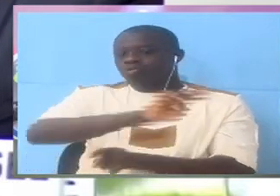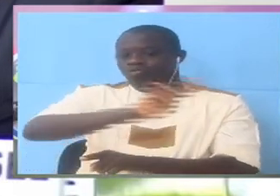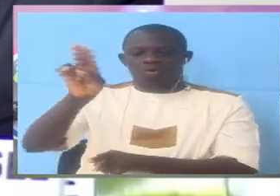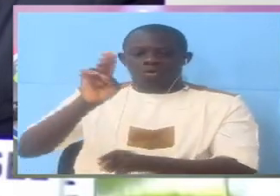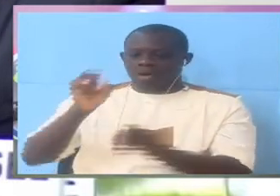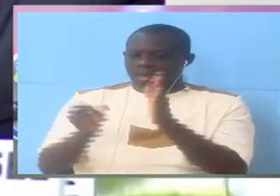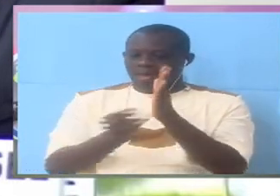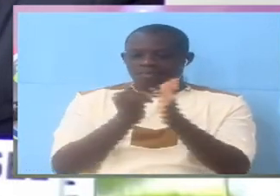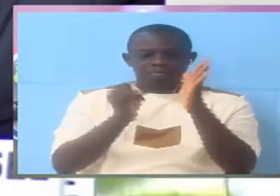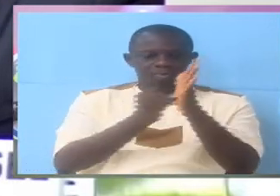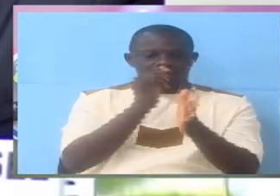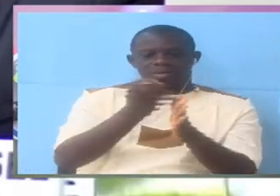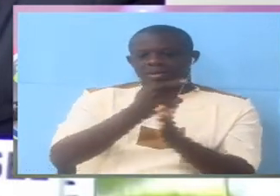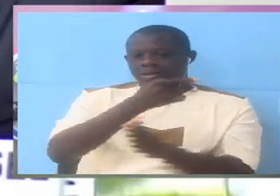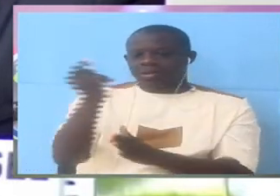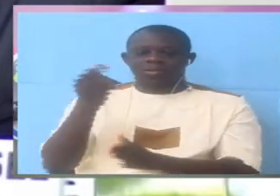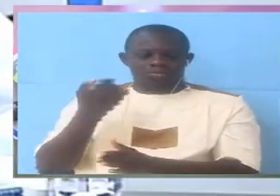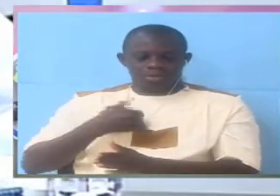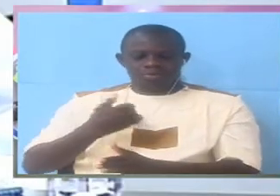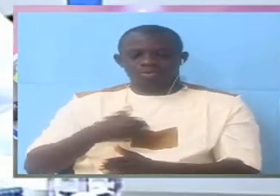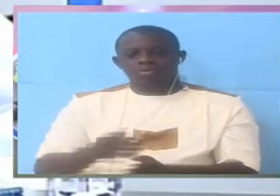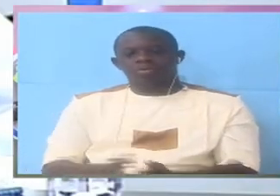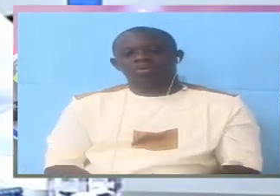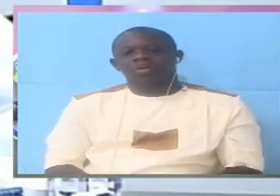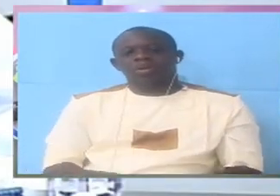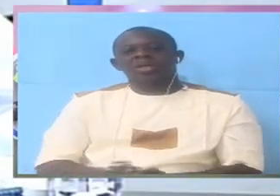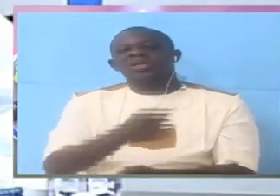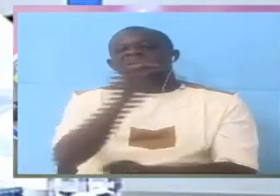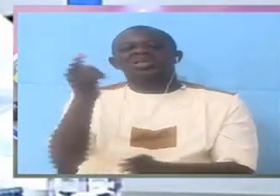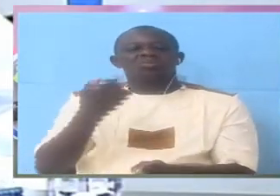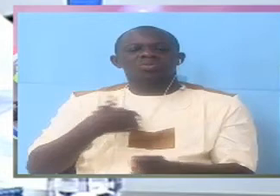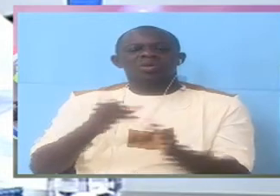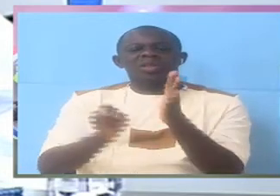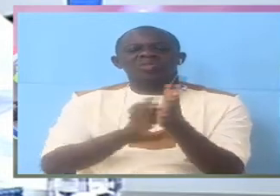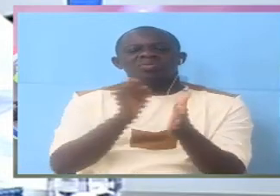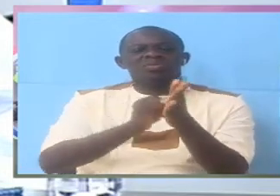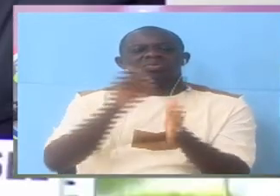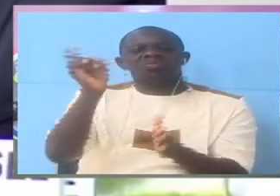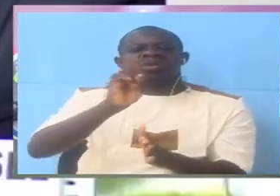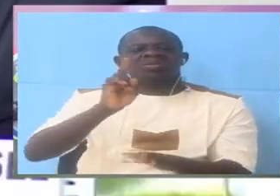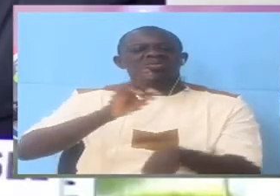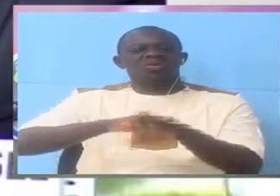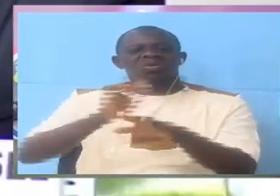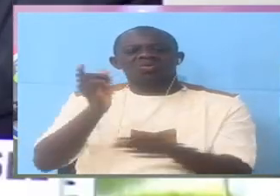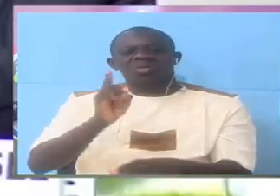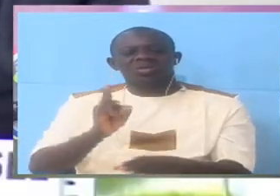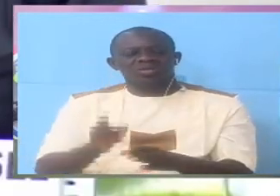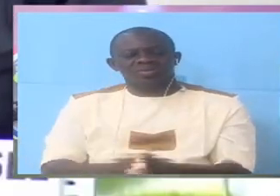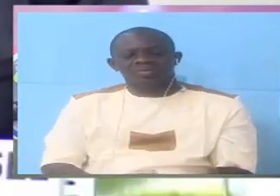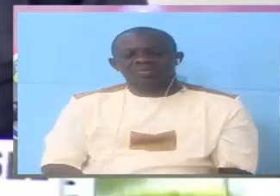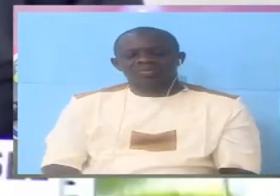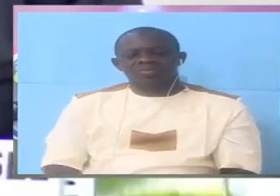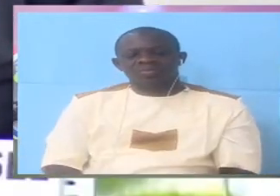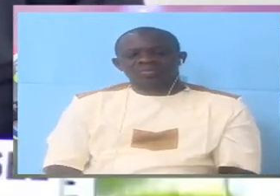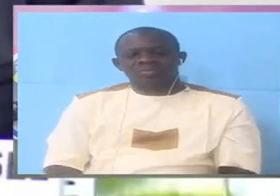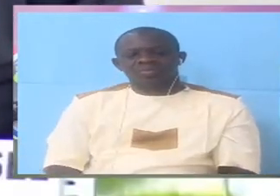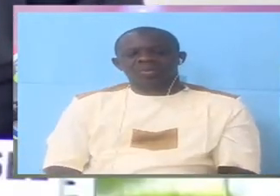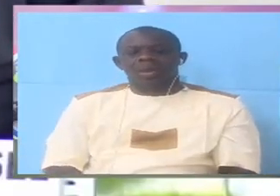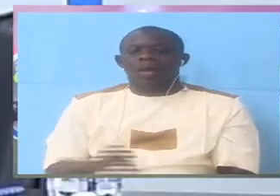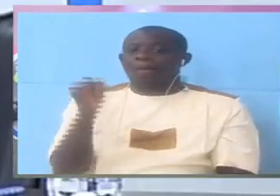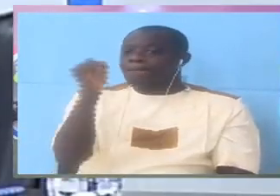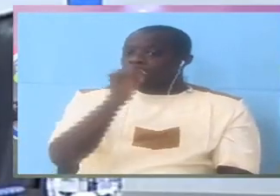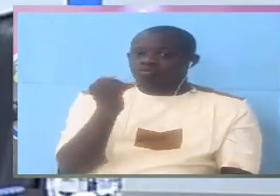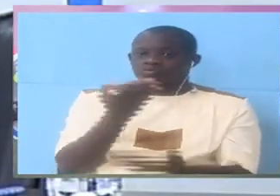them. What were they going to be investigated on? Because these were people who said we are going